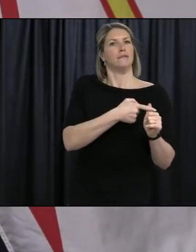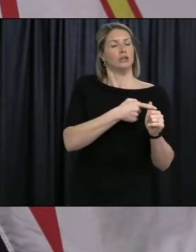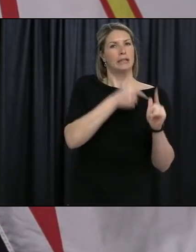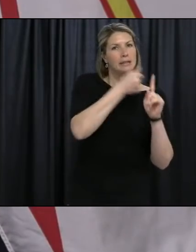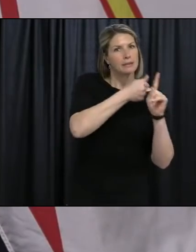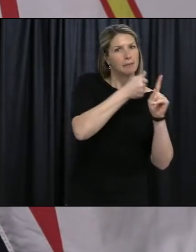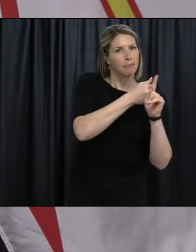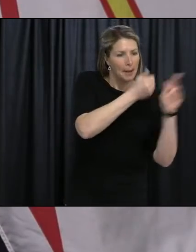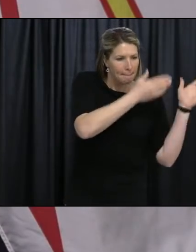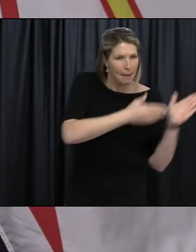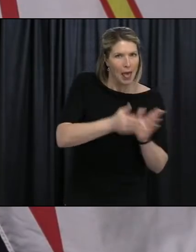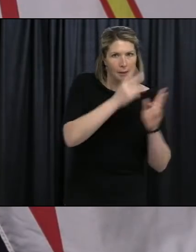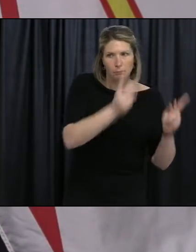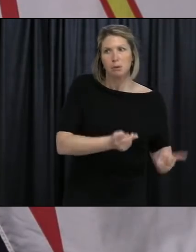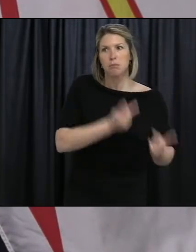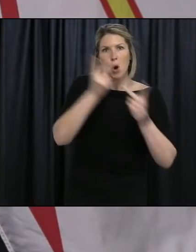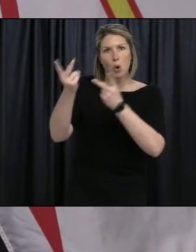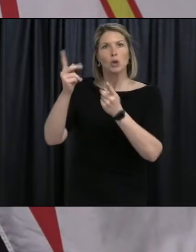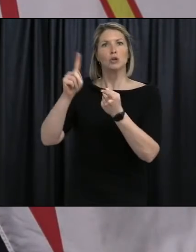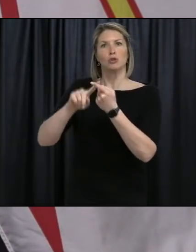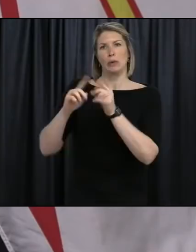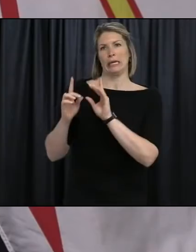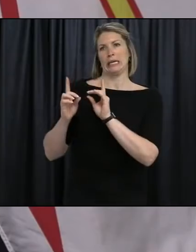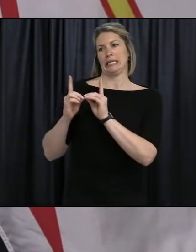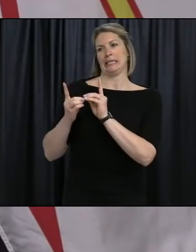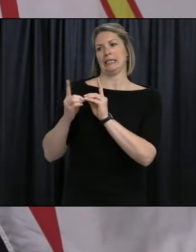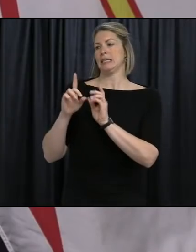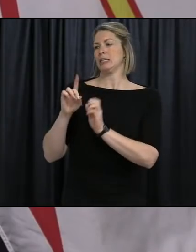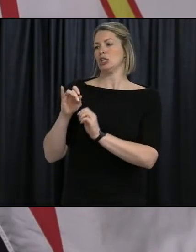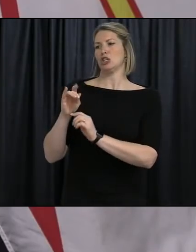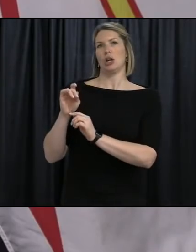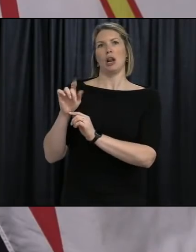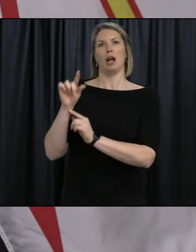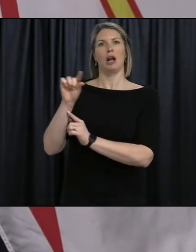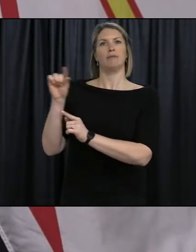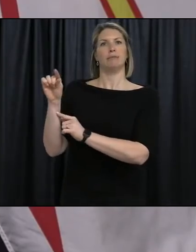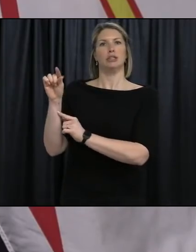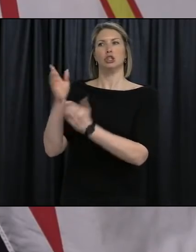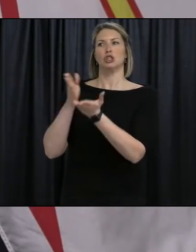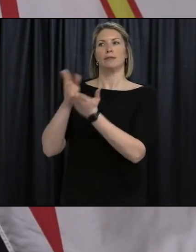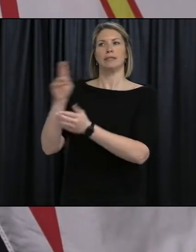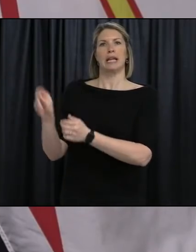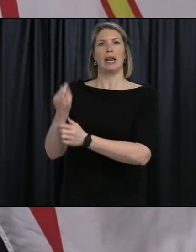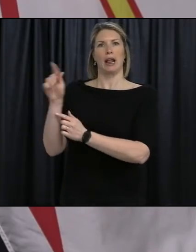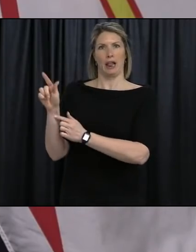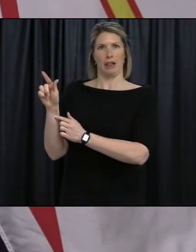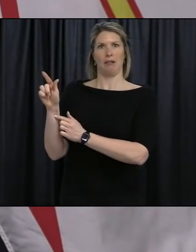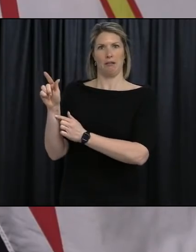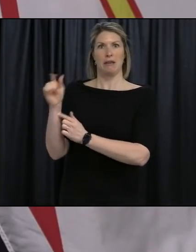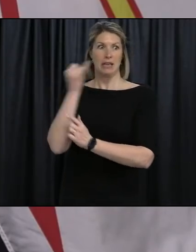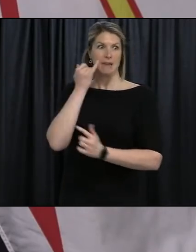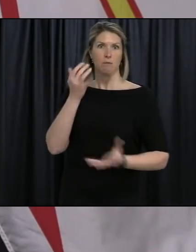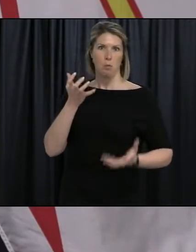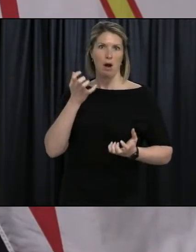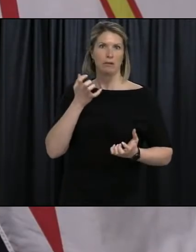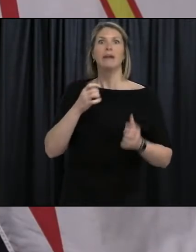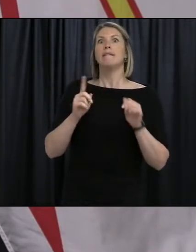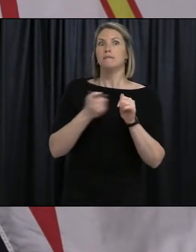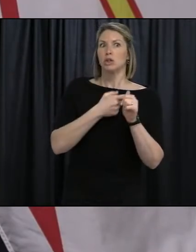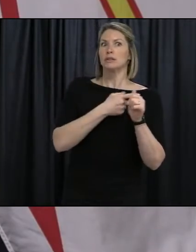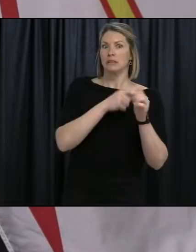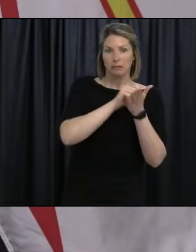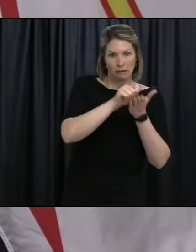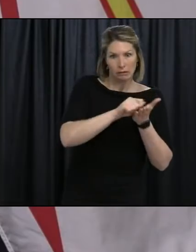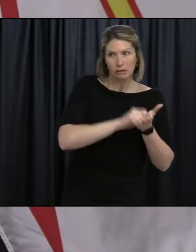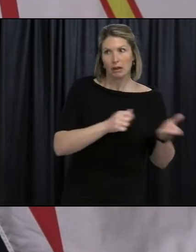proposed operational plan to the Department of Digital Government and Service NL. Larger venues with previously approved operational plans